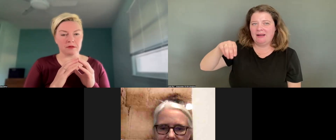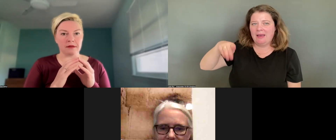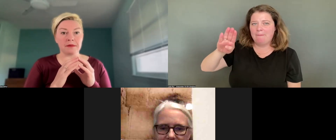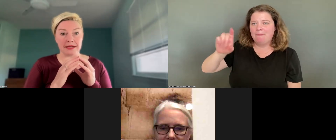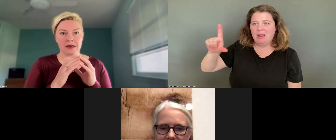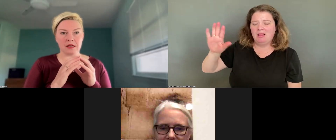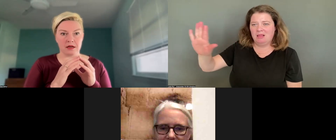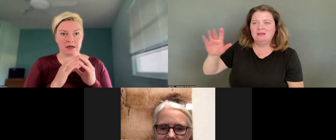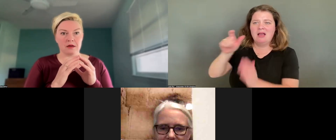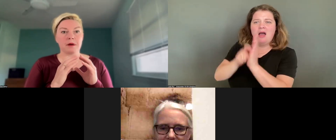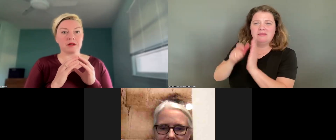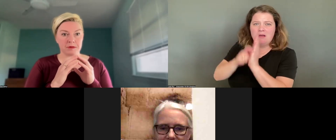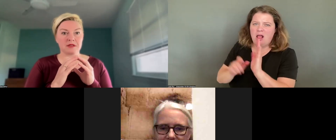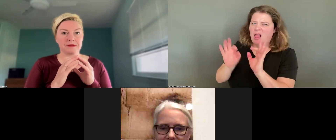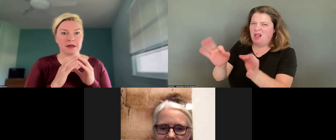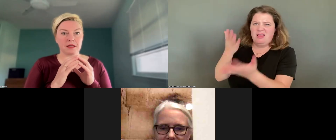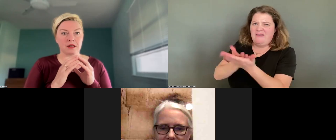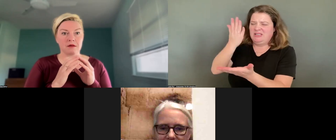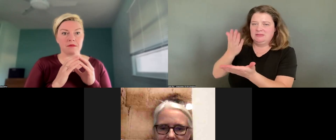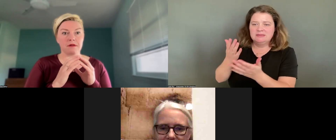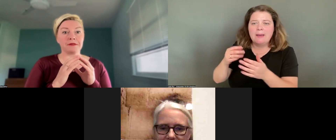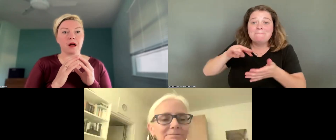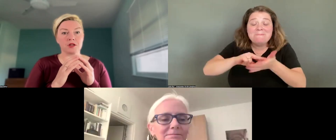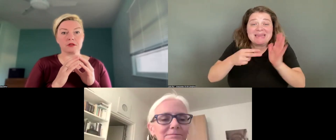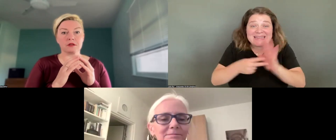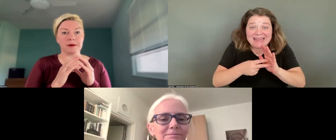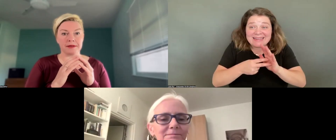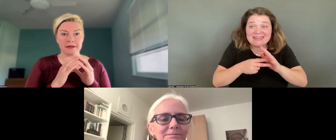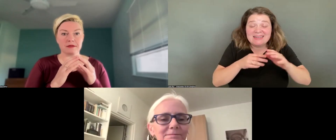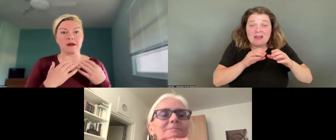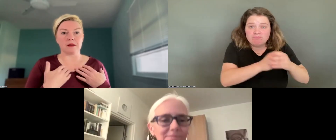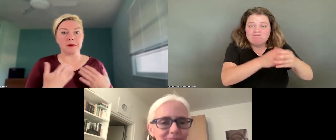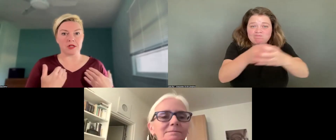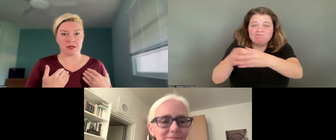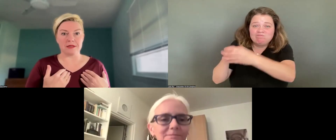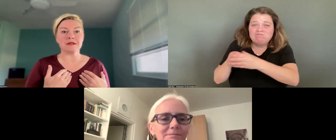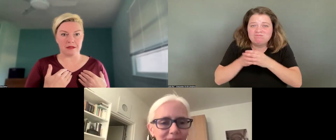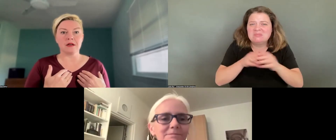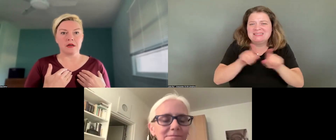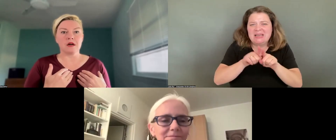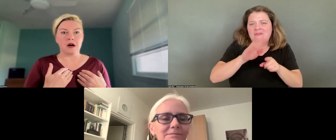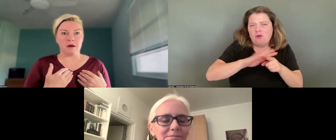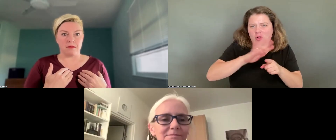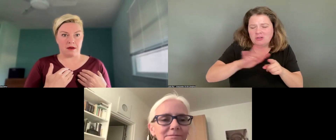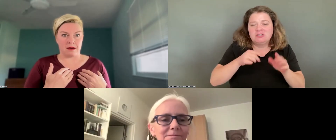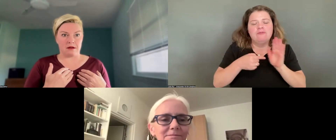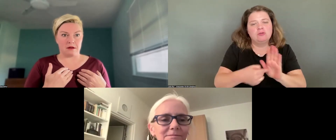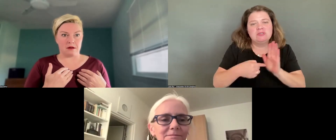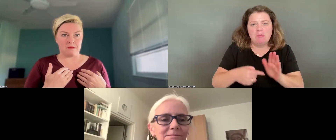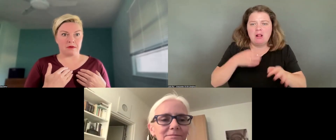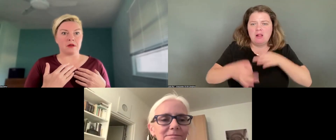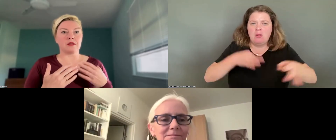structured around meaning, but specific phonological components like locations.